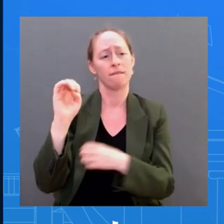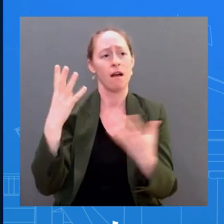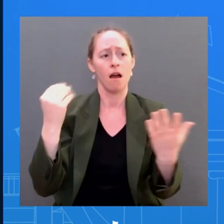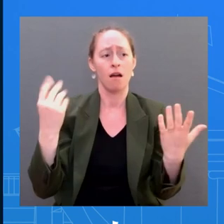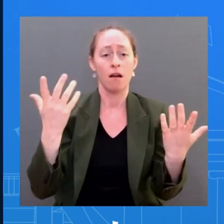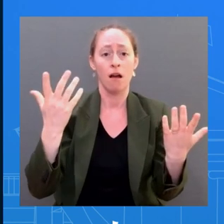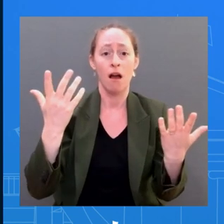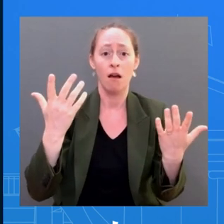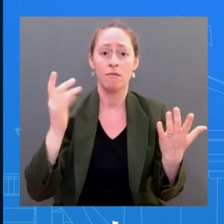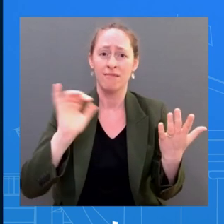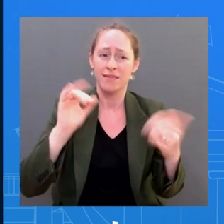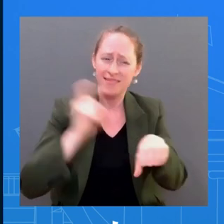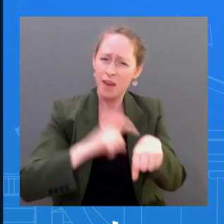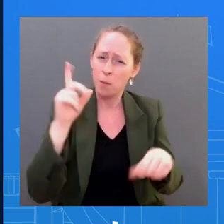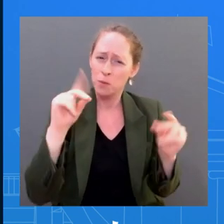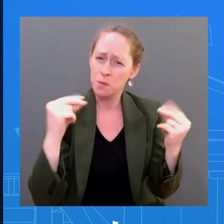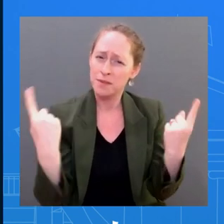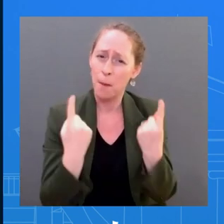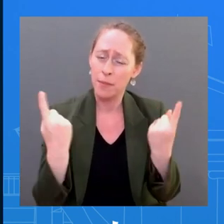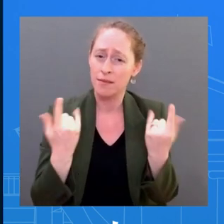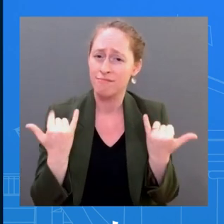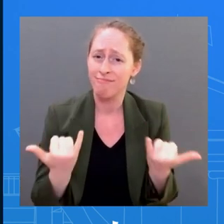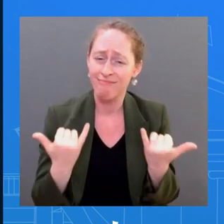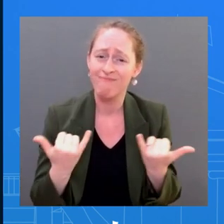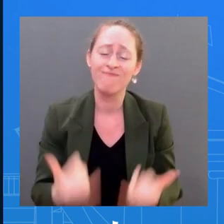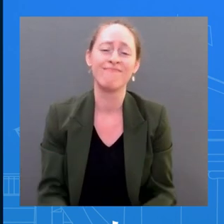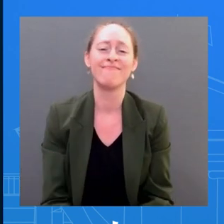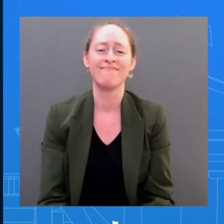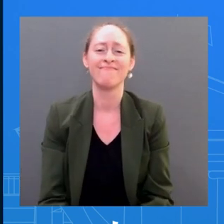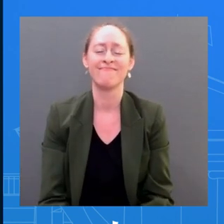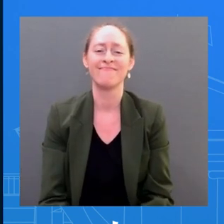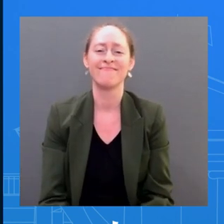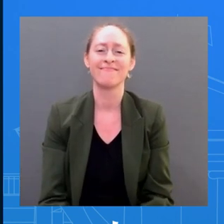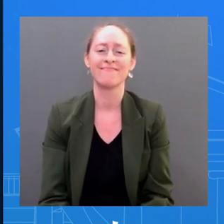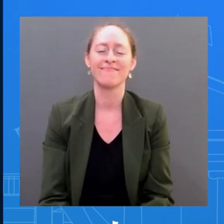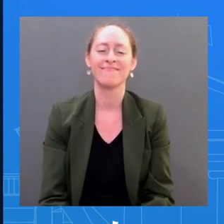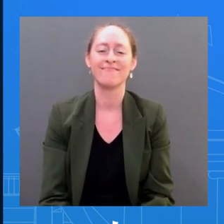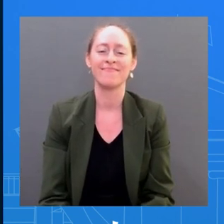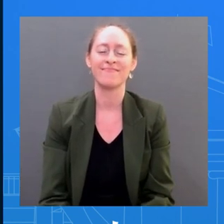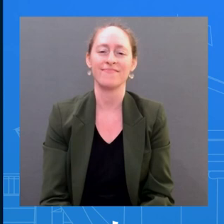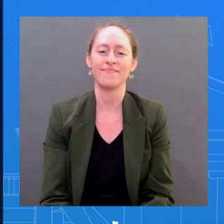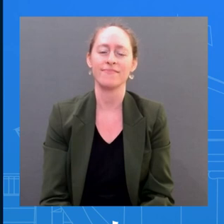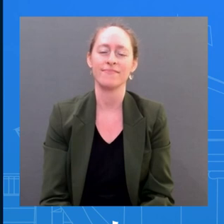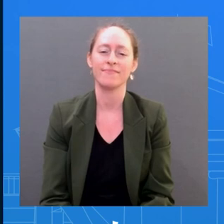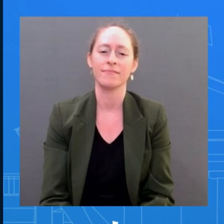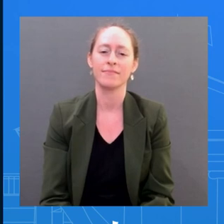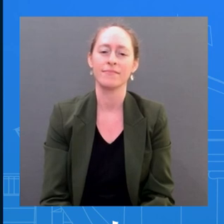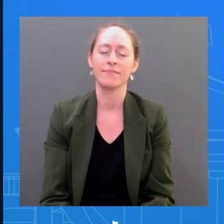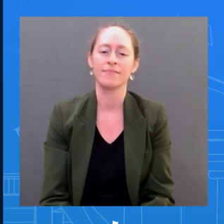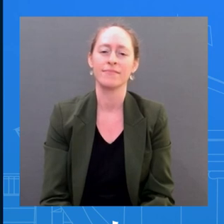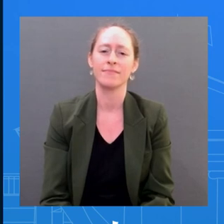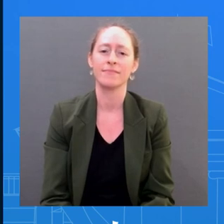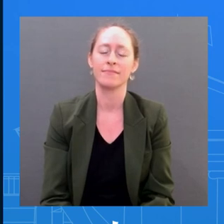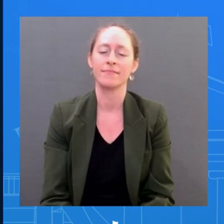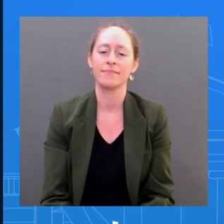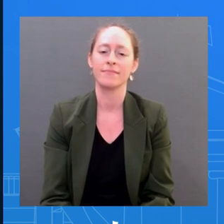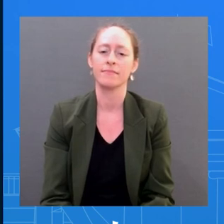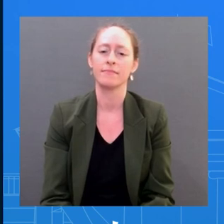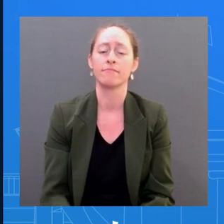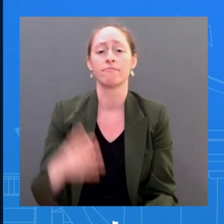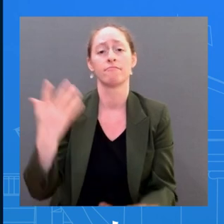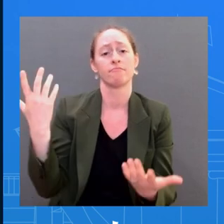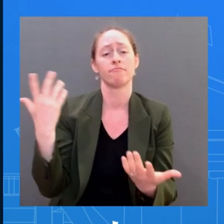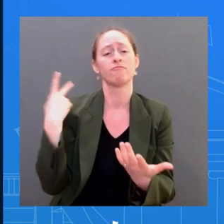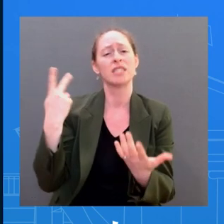Camille and I came here to share my stories from my hometown, Uvalde. We came here to take meetings with